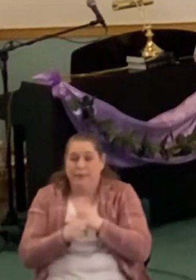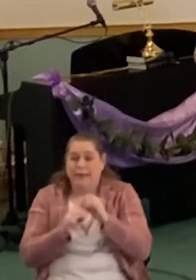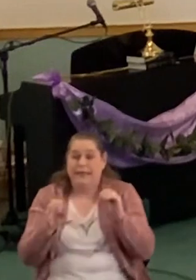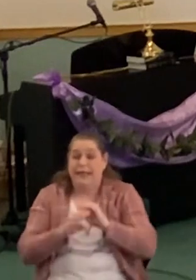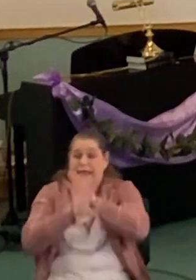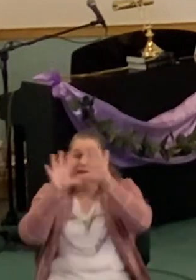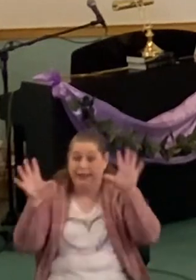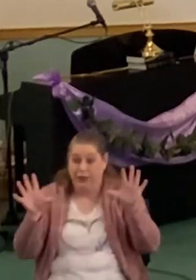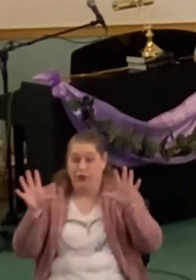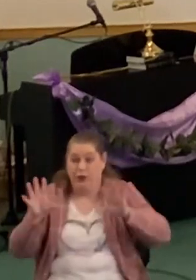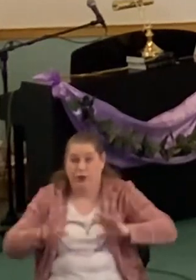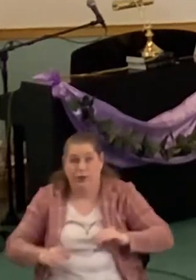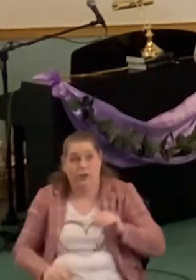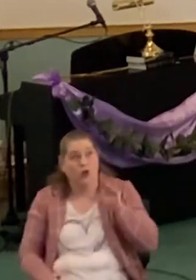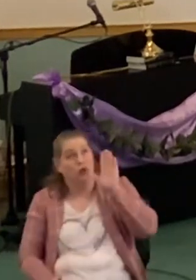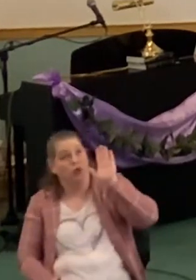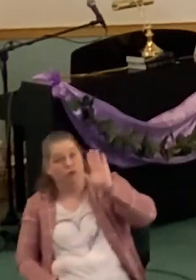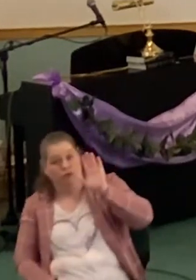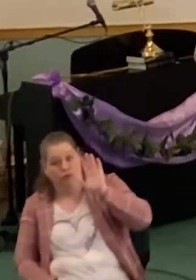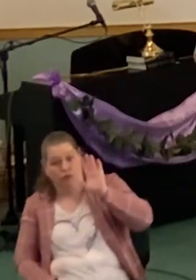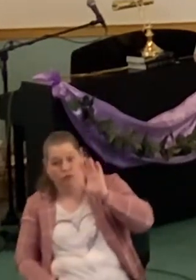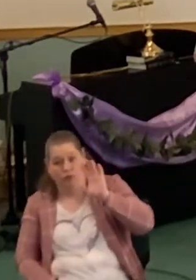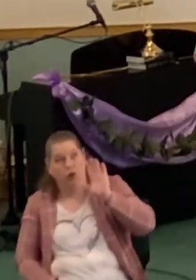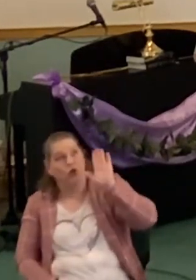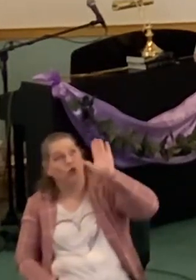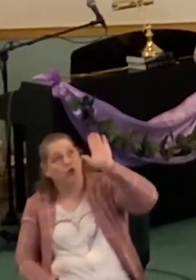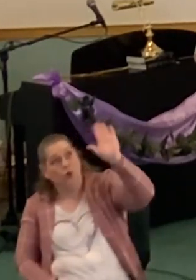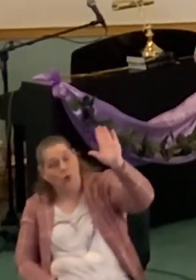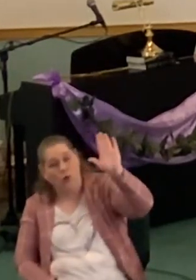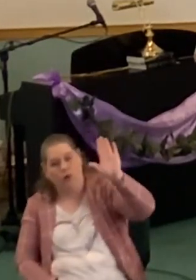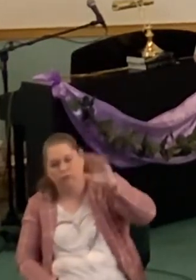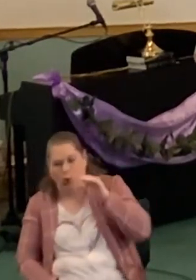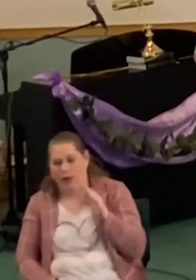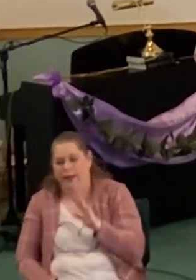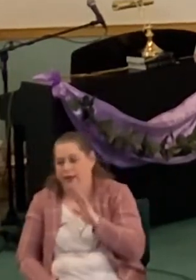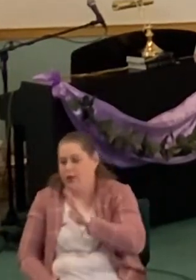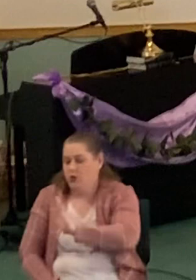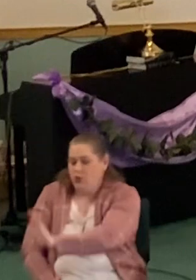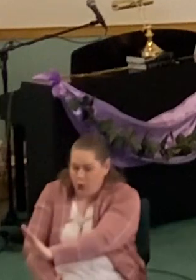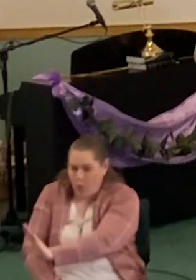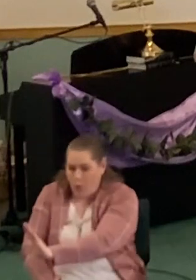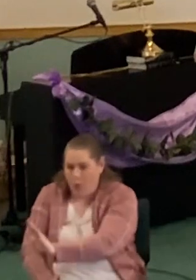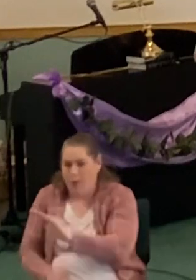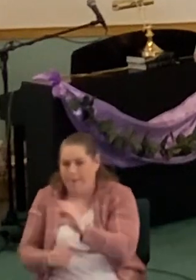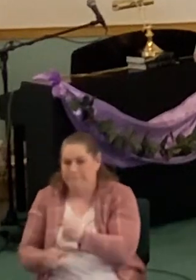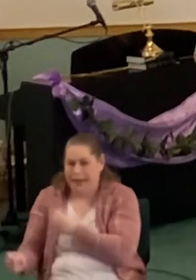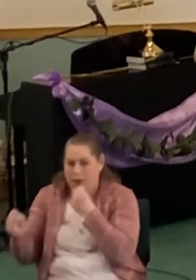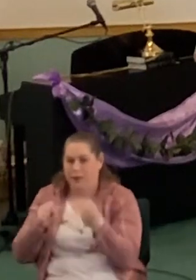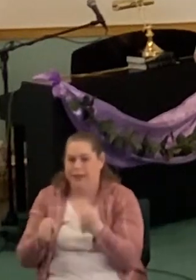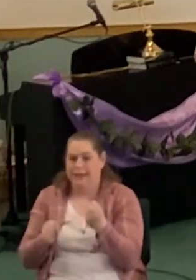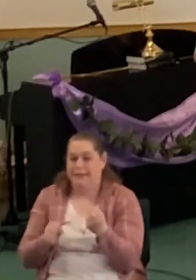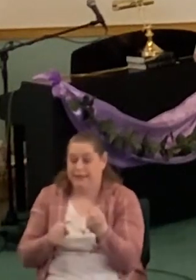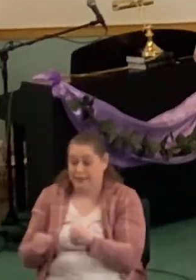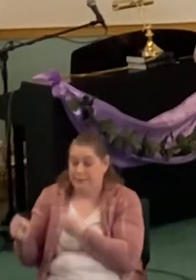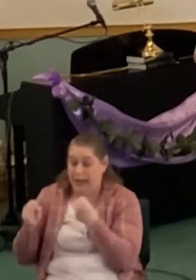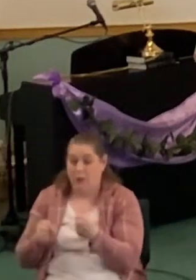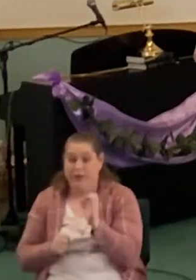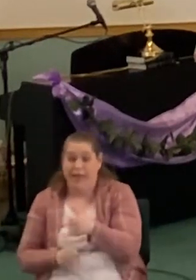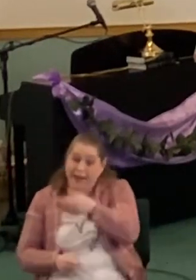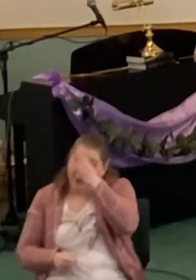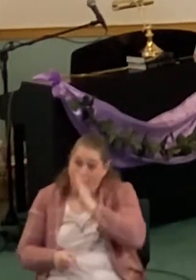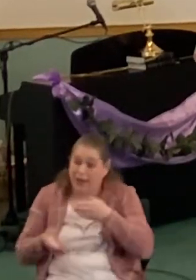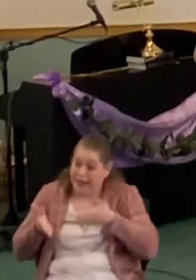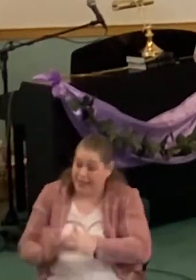King Nebuchadnezzar, your power is only power that God has allowed you to have, because God is sovereign